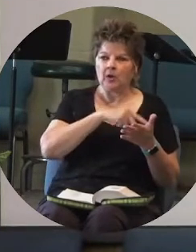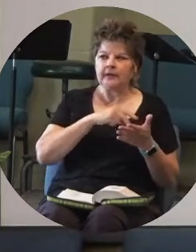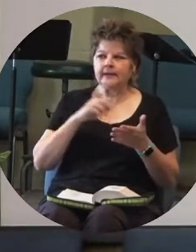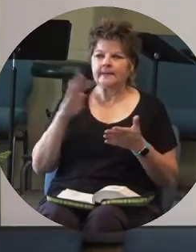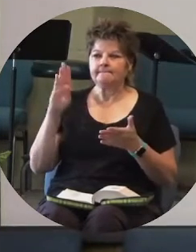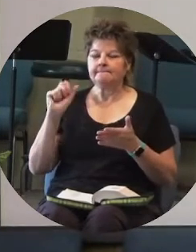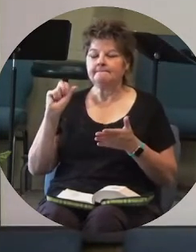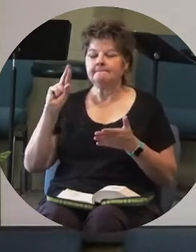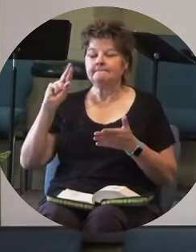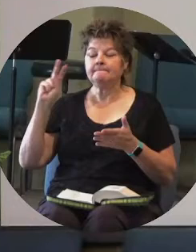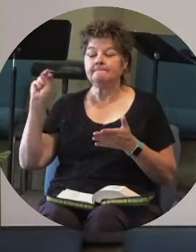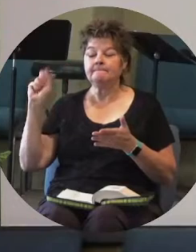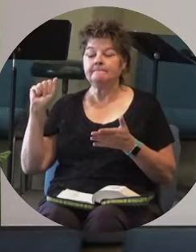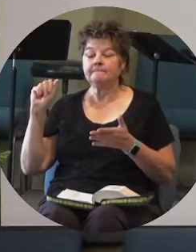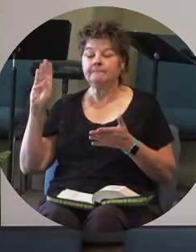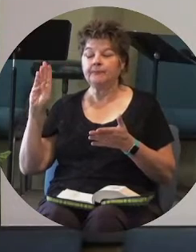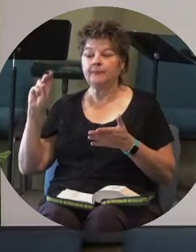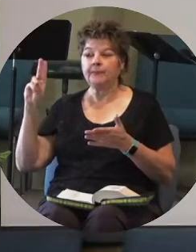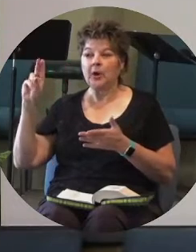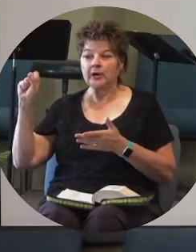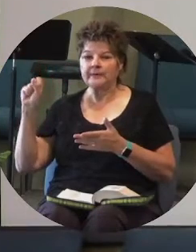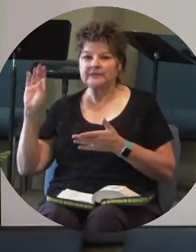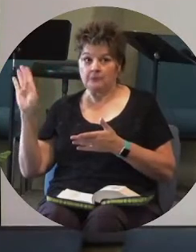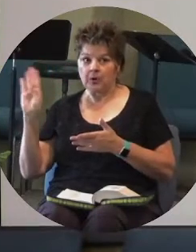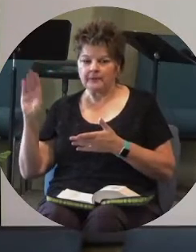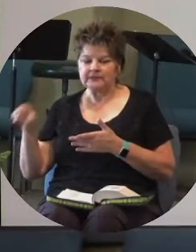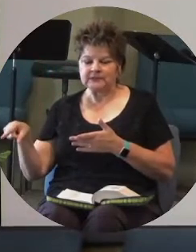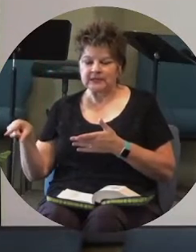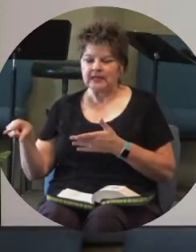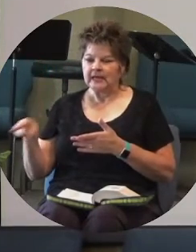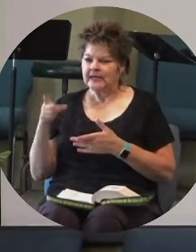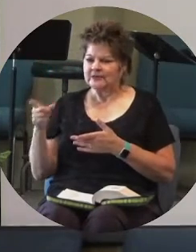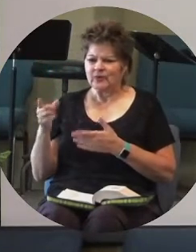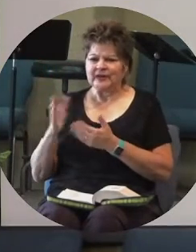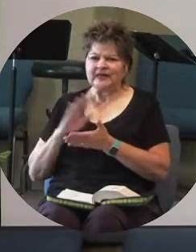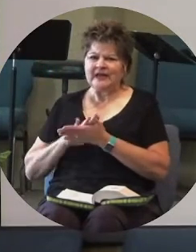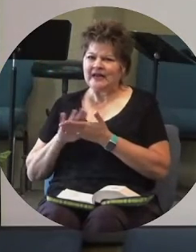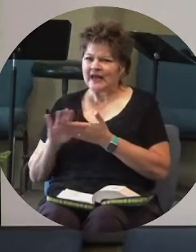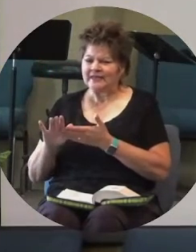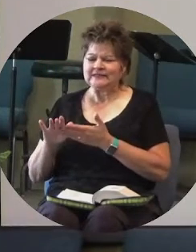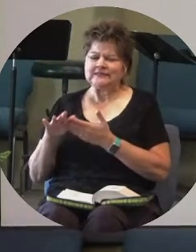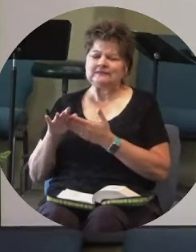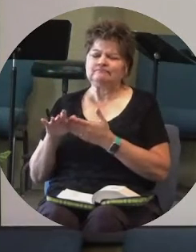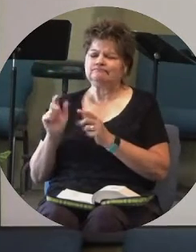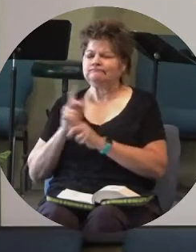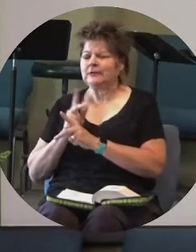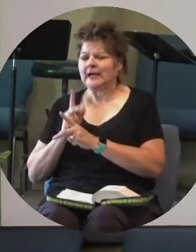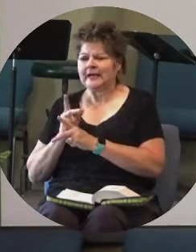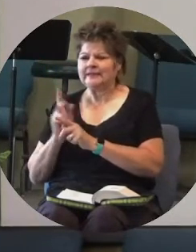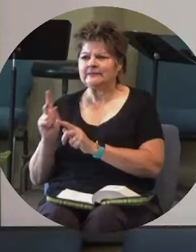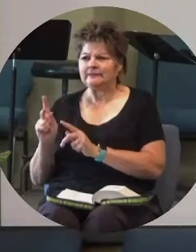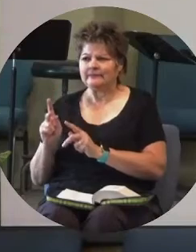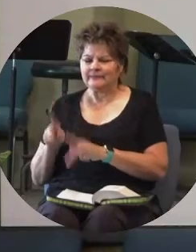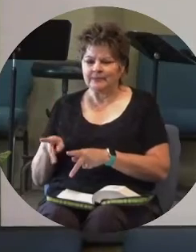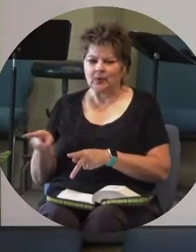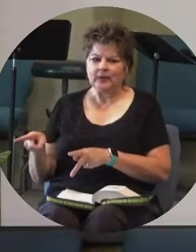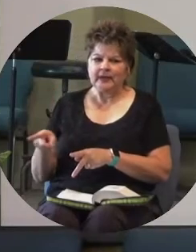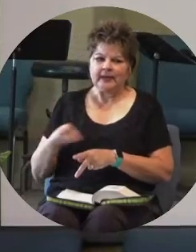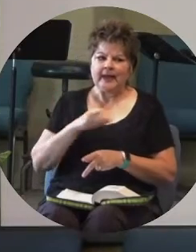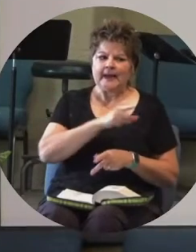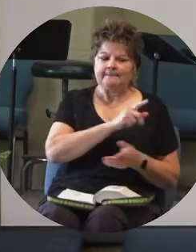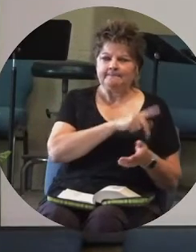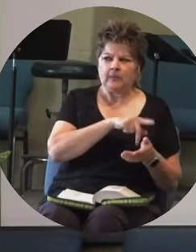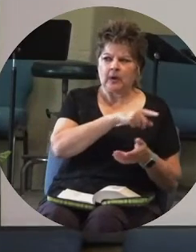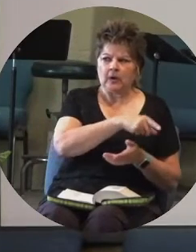of the nicest, kindest, gentle people in all of Scripture. And Paul, it says,